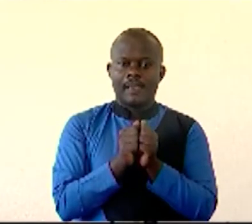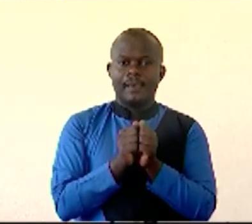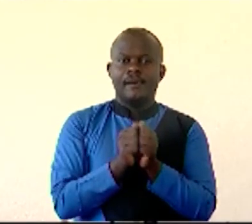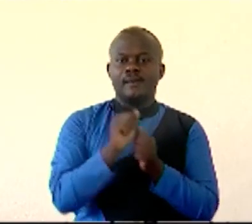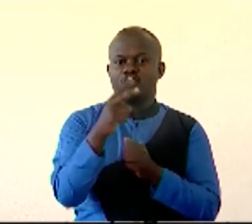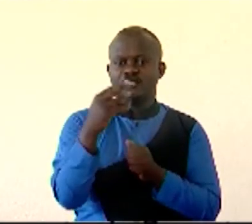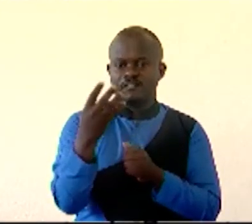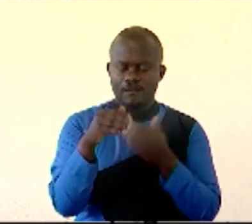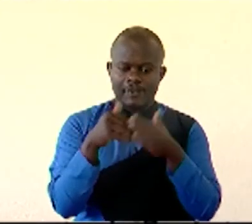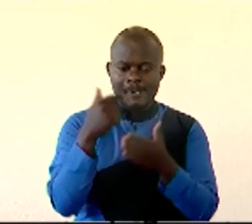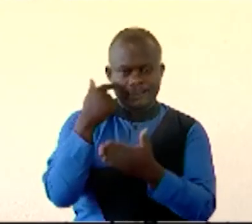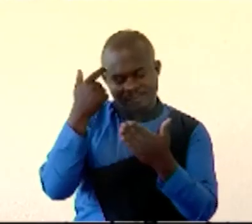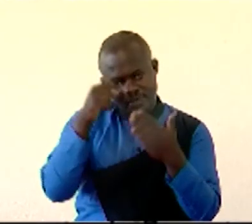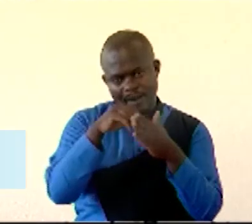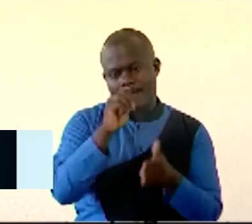grams per mole.